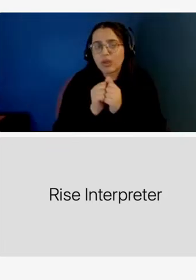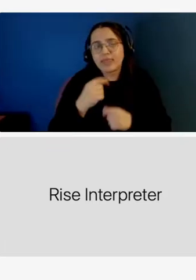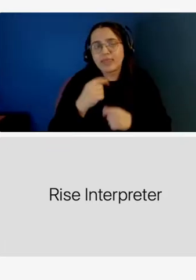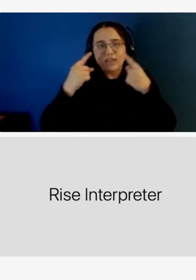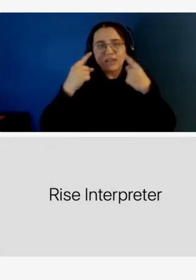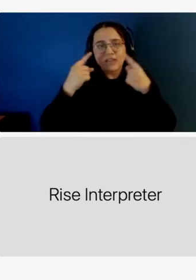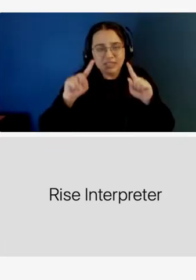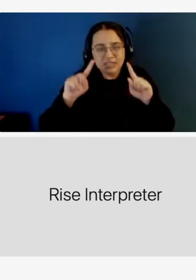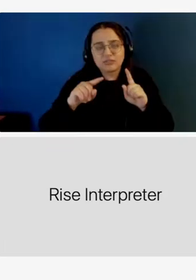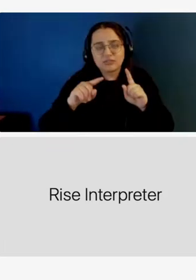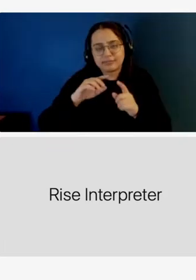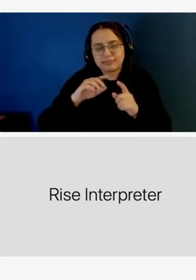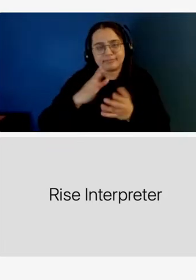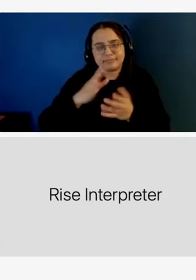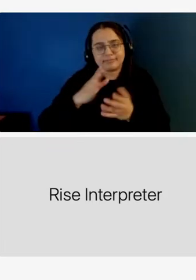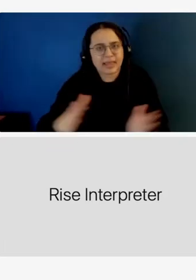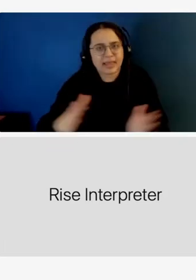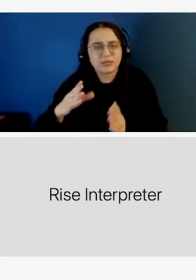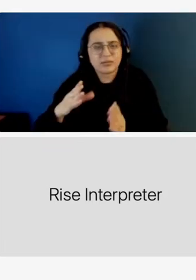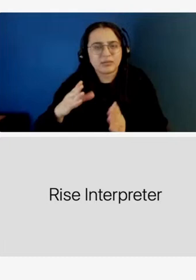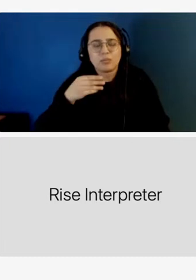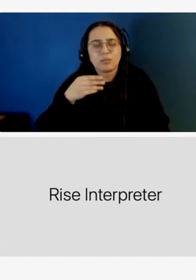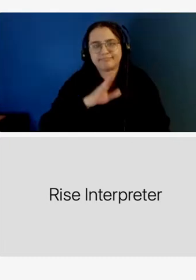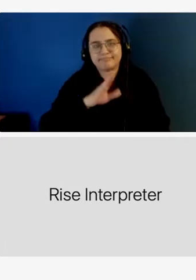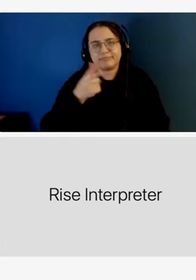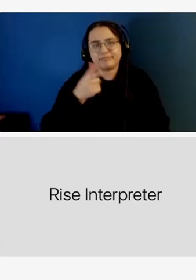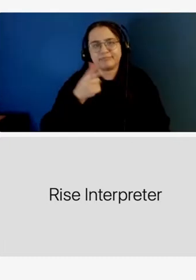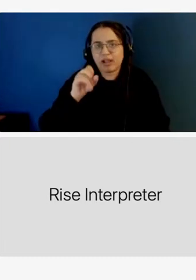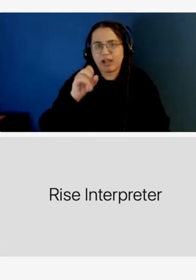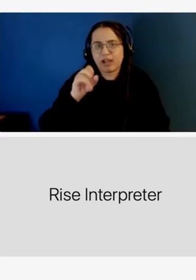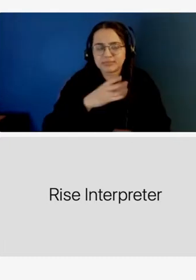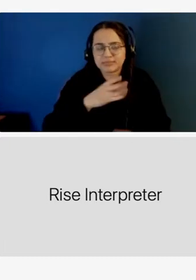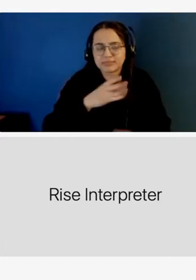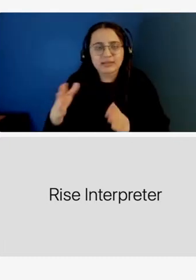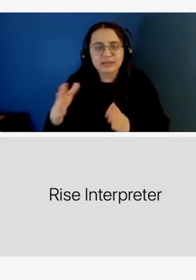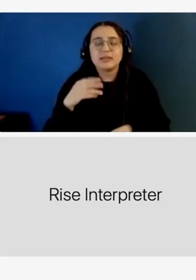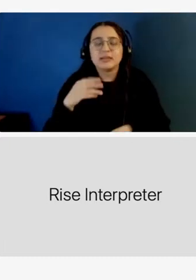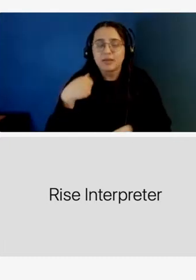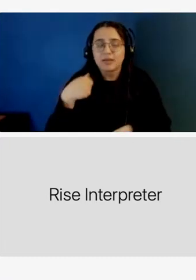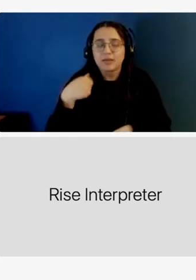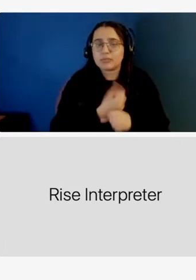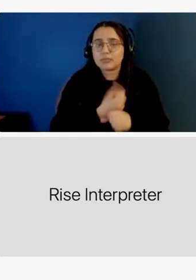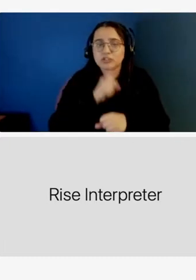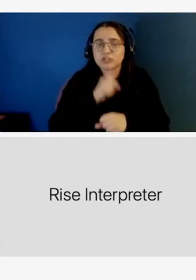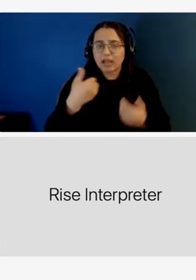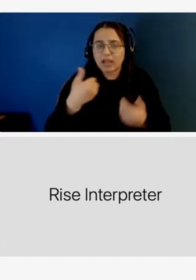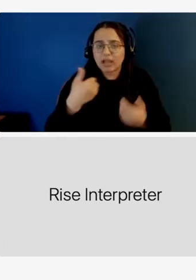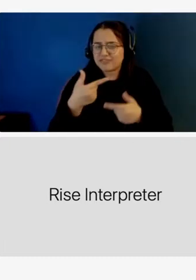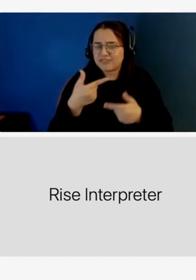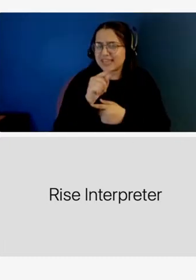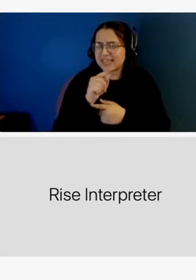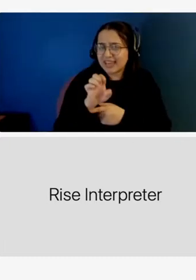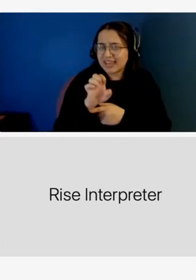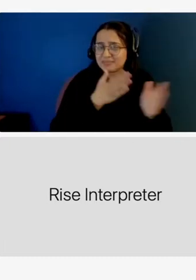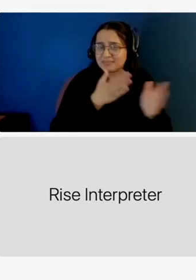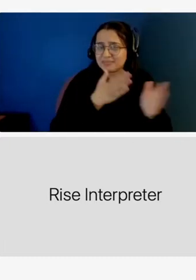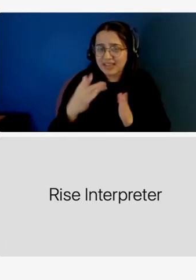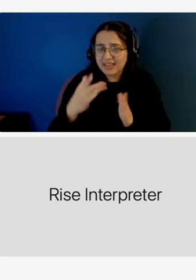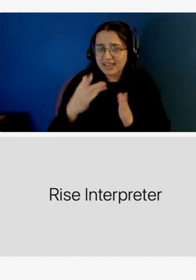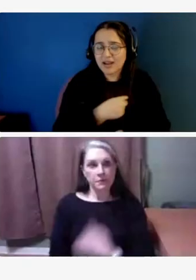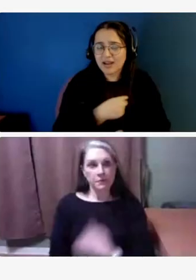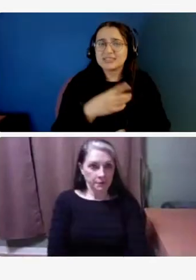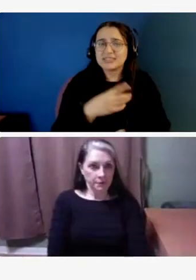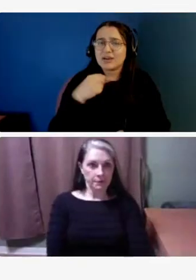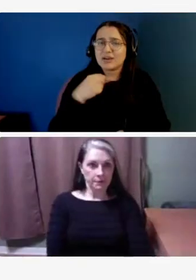teachers in our district who are getting their GATE certification that's provided for us. We're going to reimburse our administrators who are going through the Tier